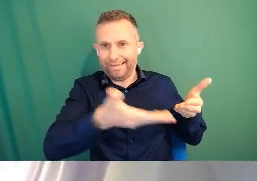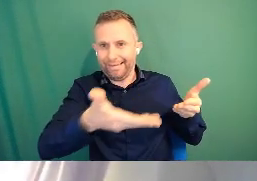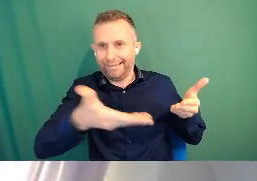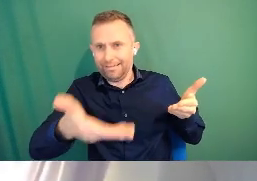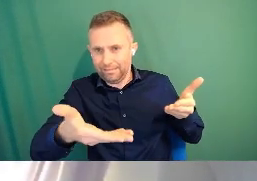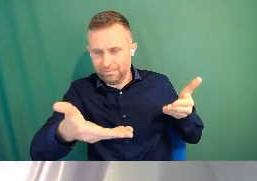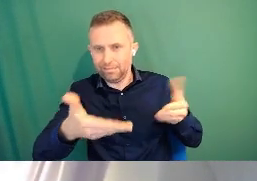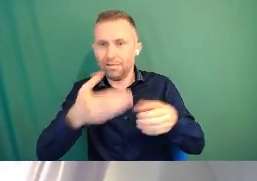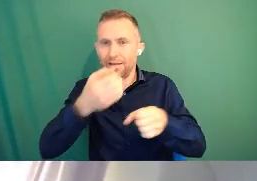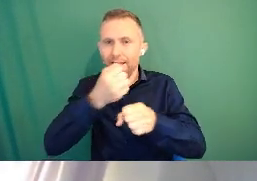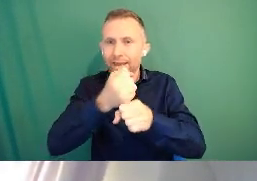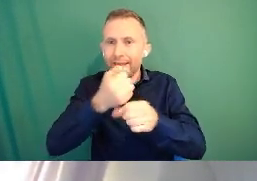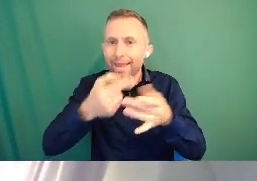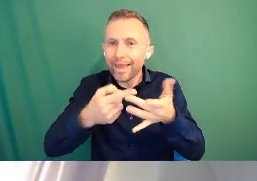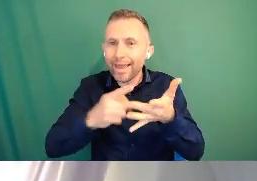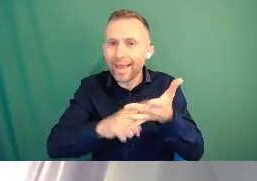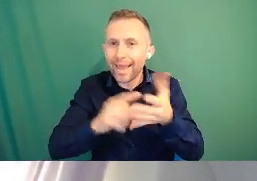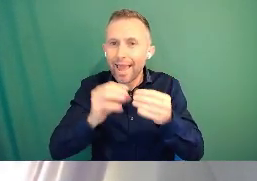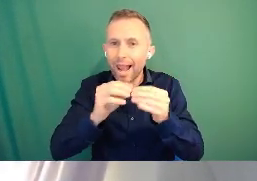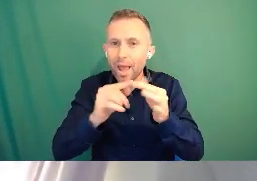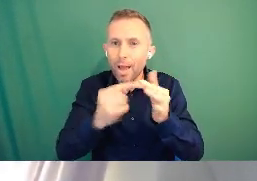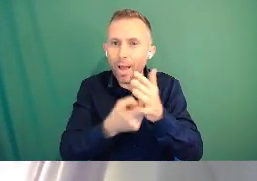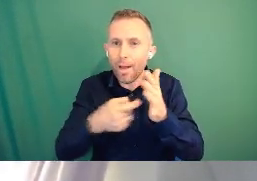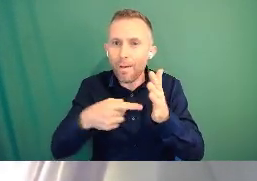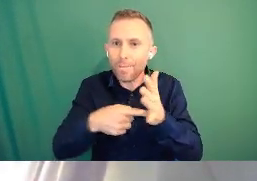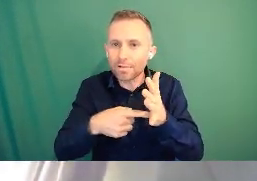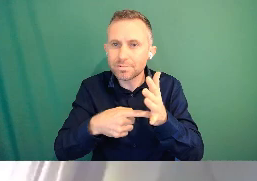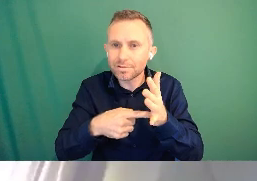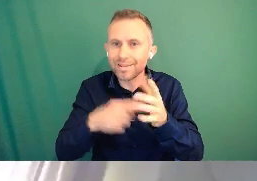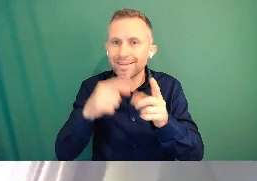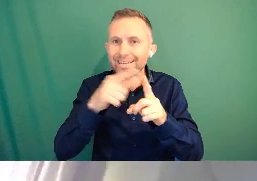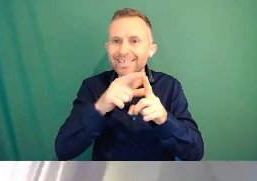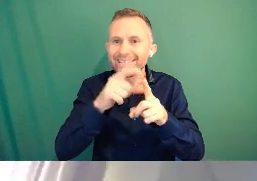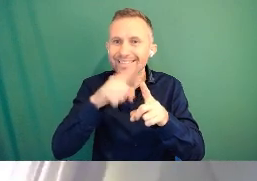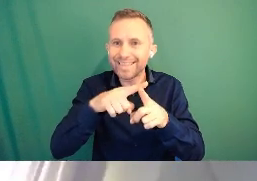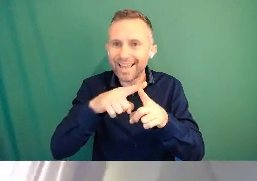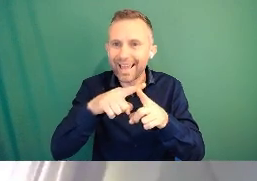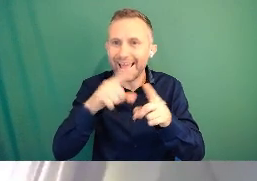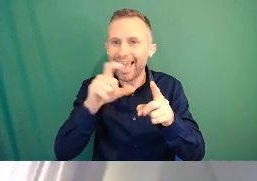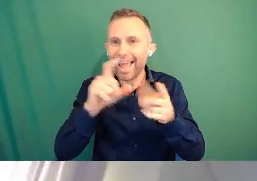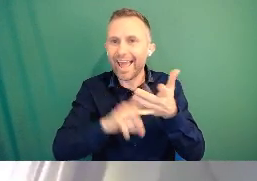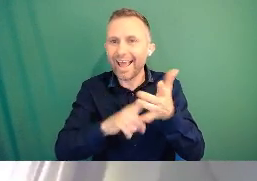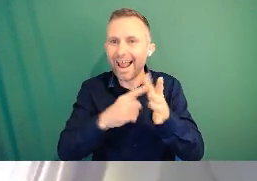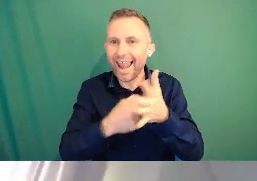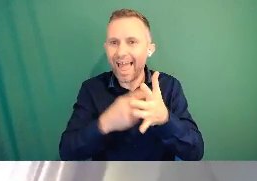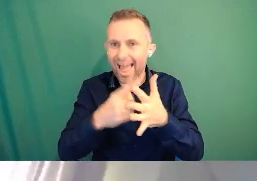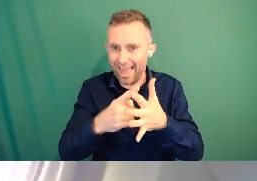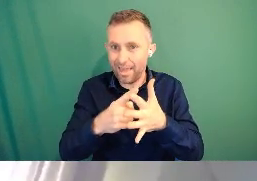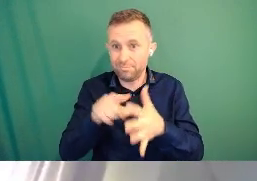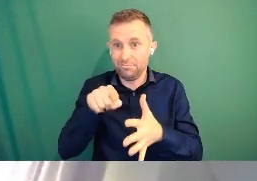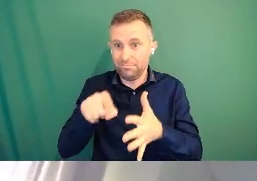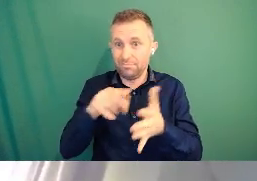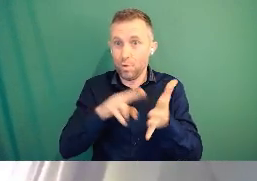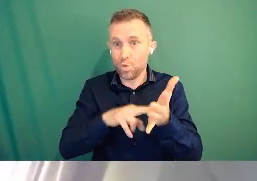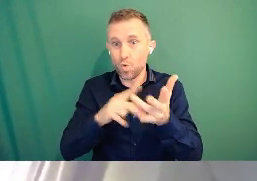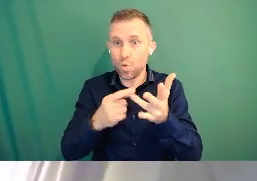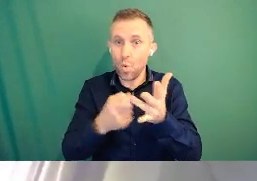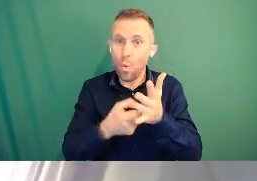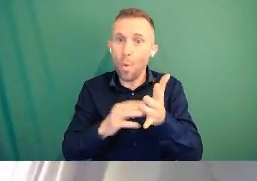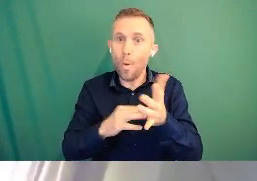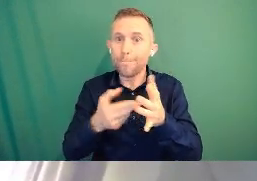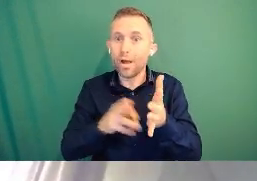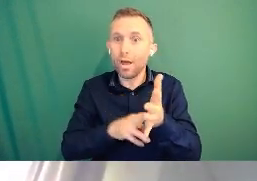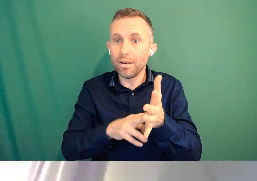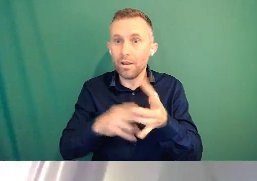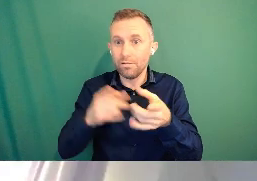Glamorgan, called Gilbert de Clare, who was a very important Norman lord in the whole of the Glamorgan region.